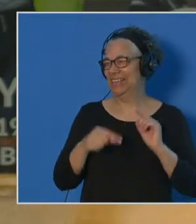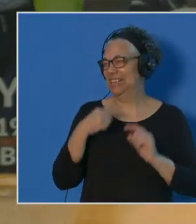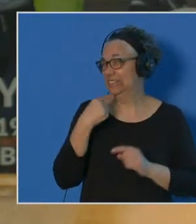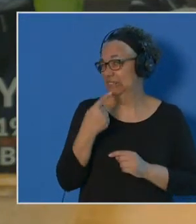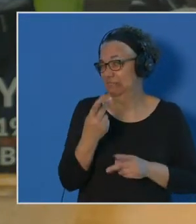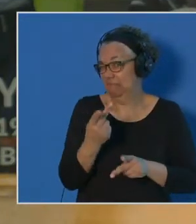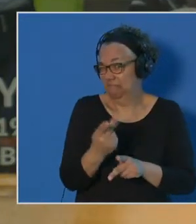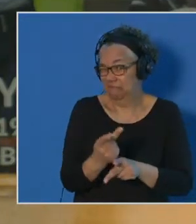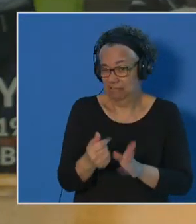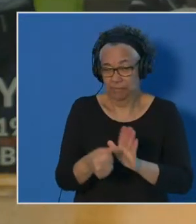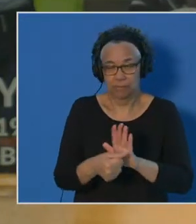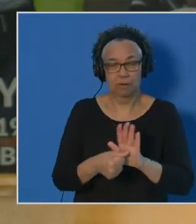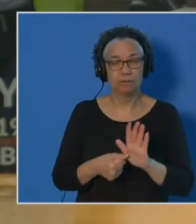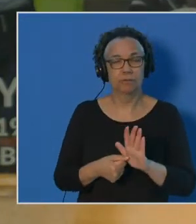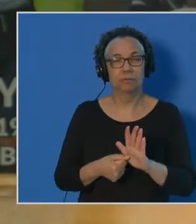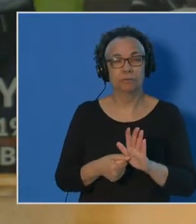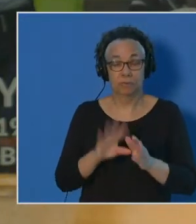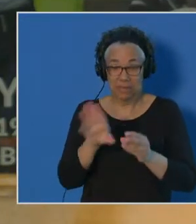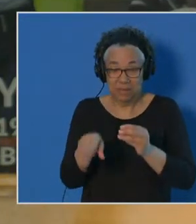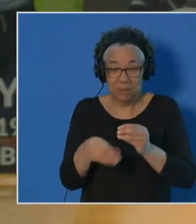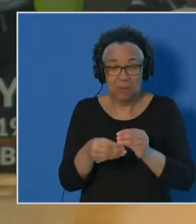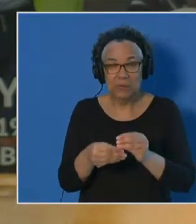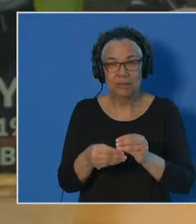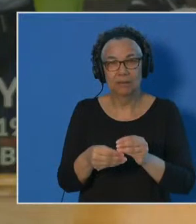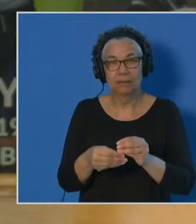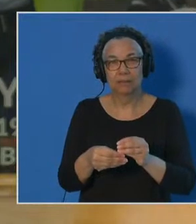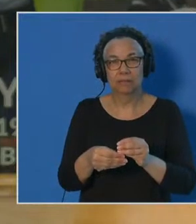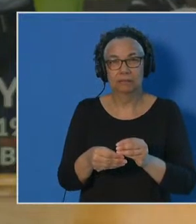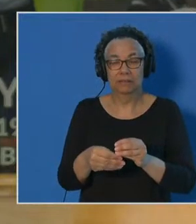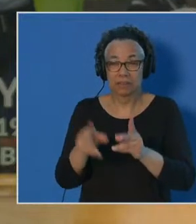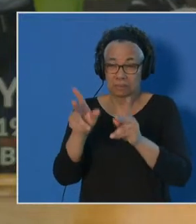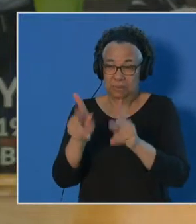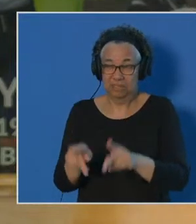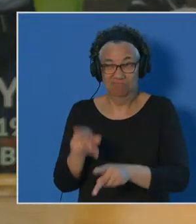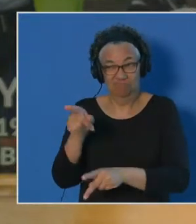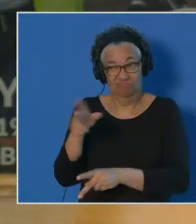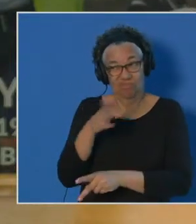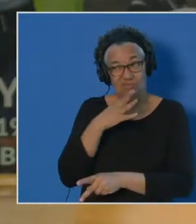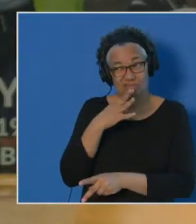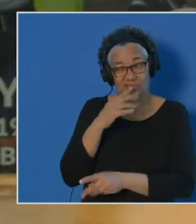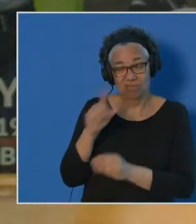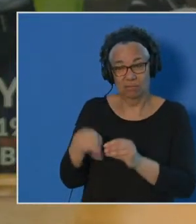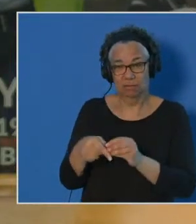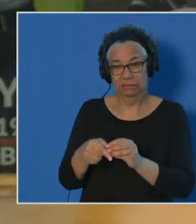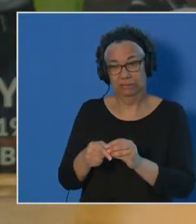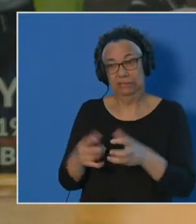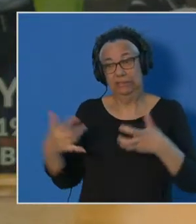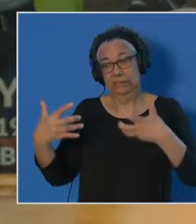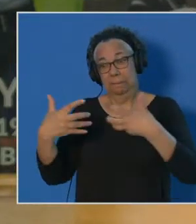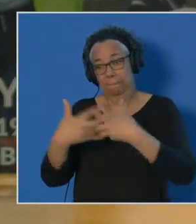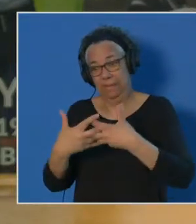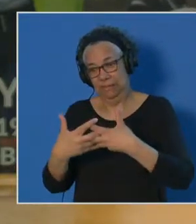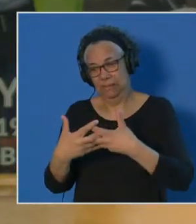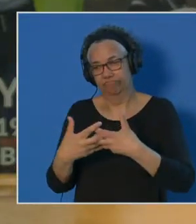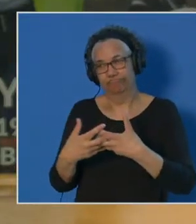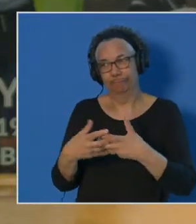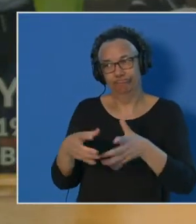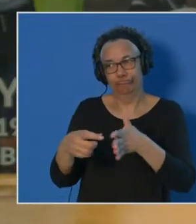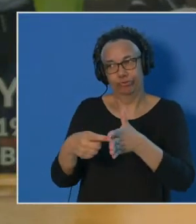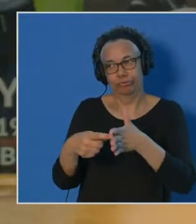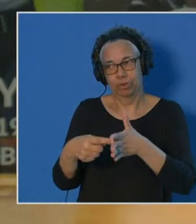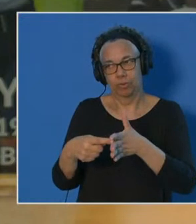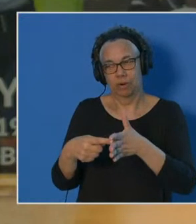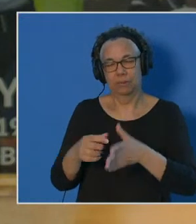of surgeries will be included in that and whether or not the individual that you're speaking about fits into that criteria. But they are looking